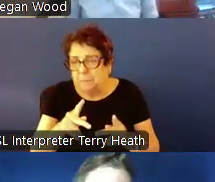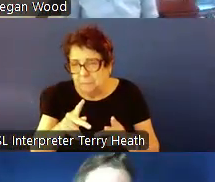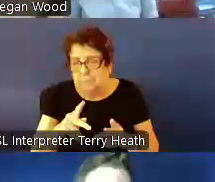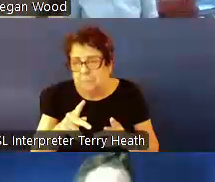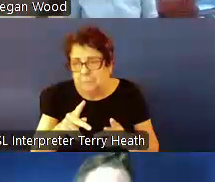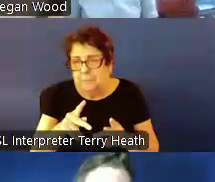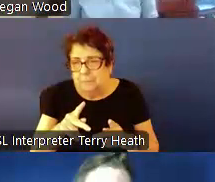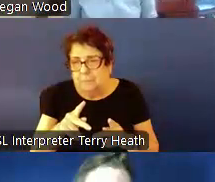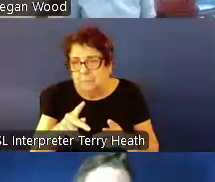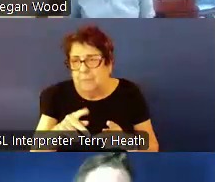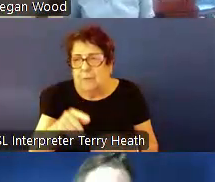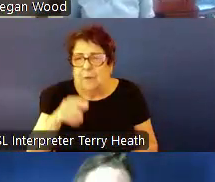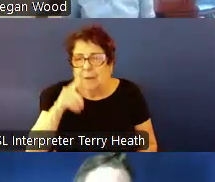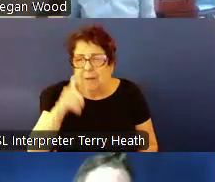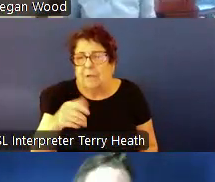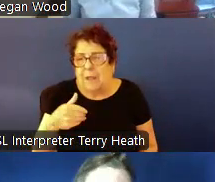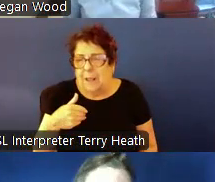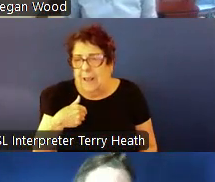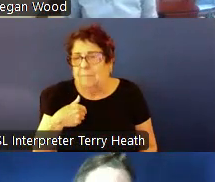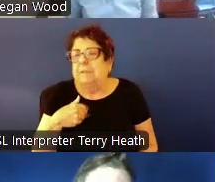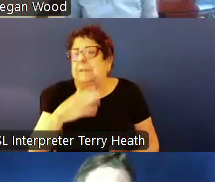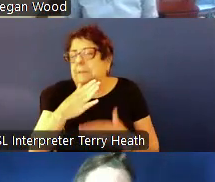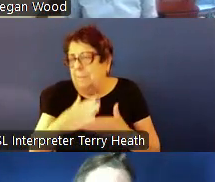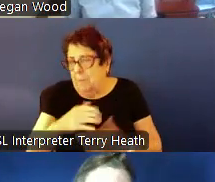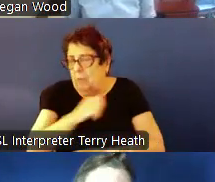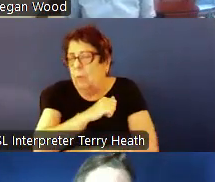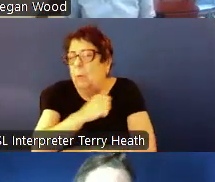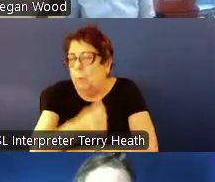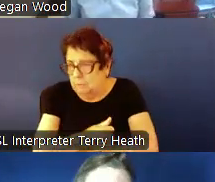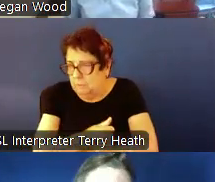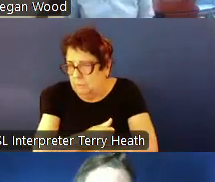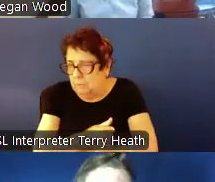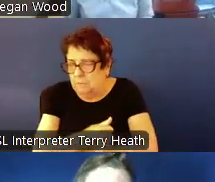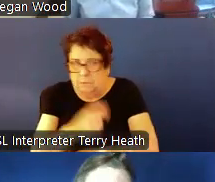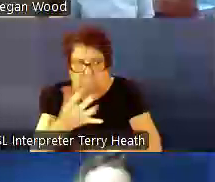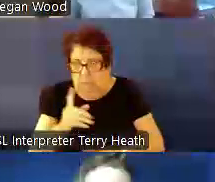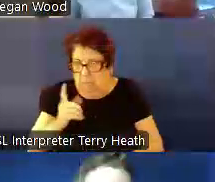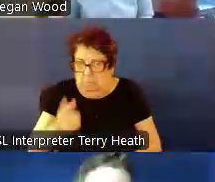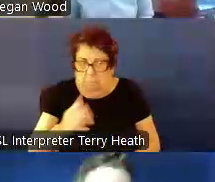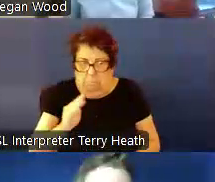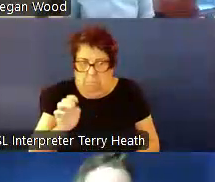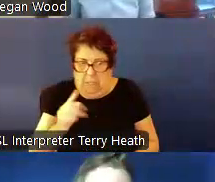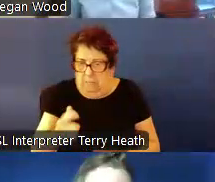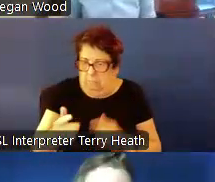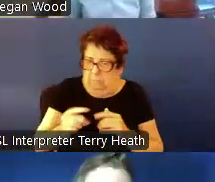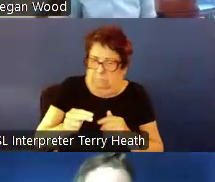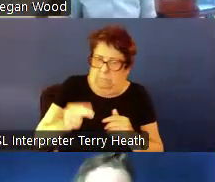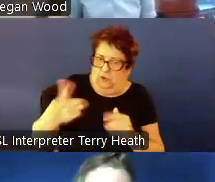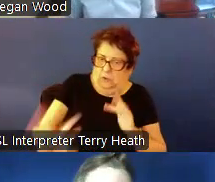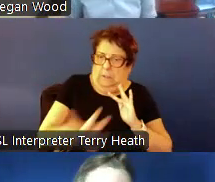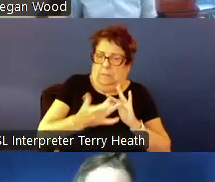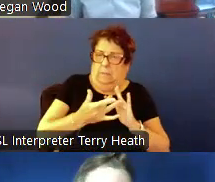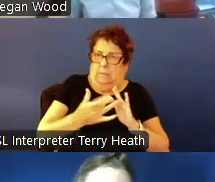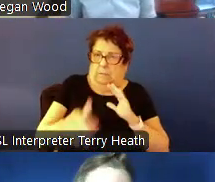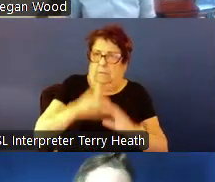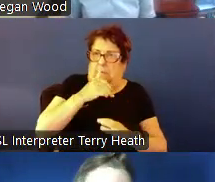me about a client and that client is facing eviction because they haven't paid